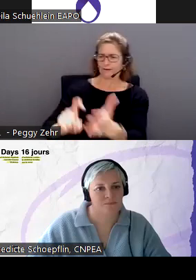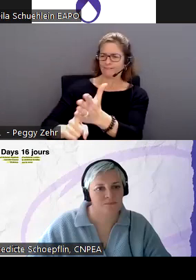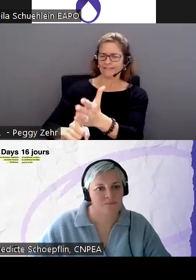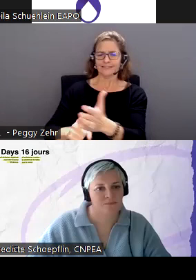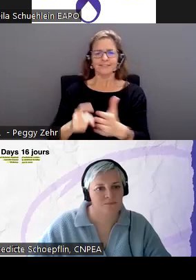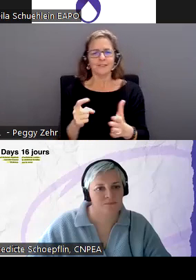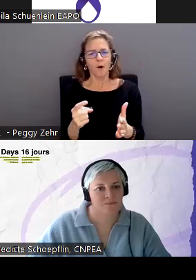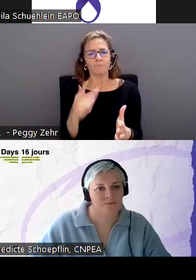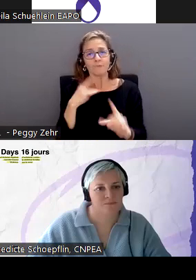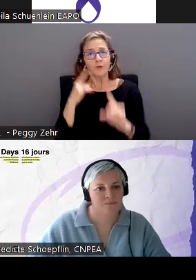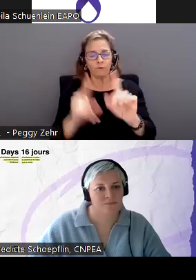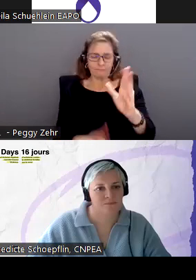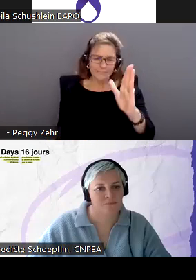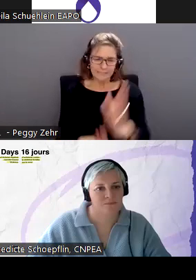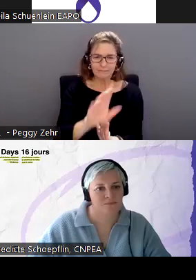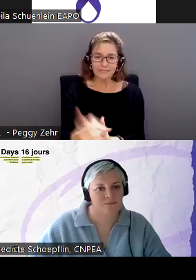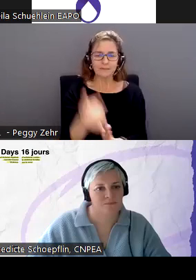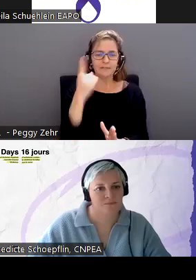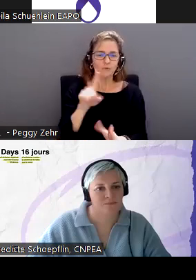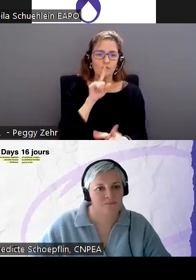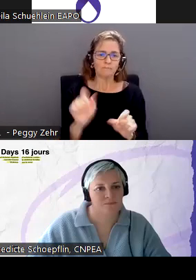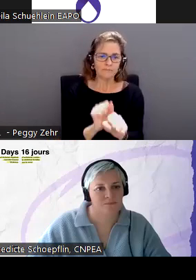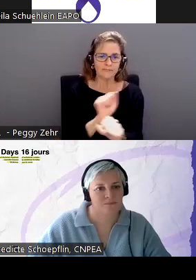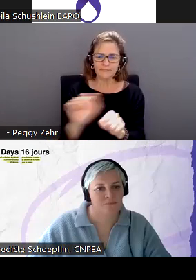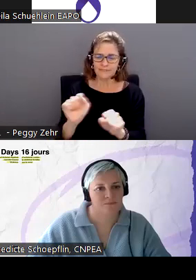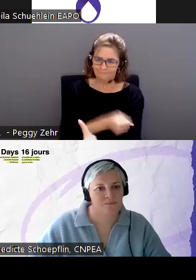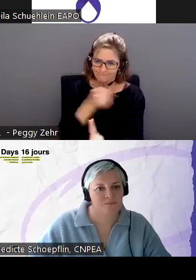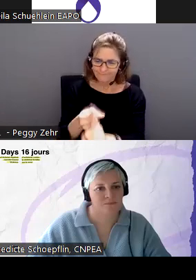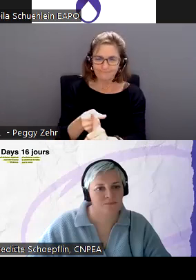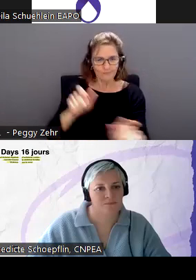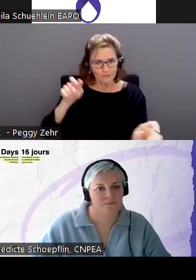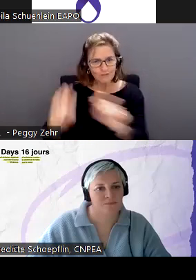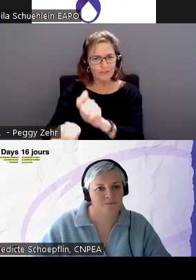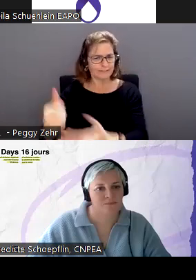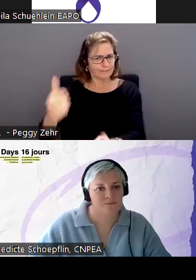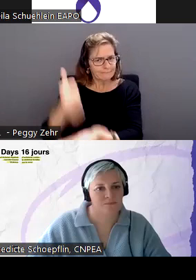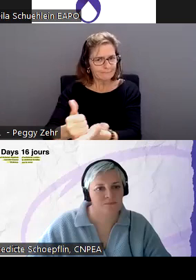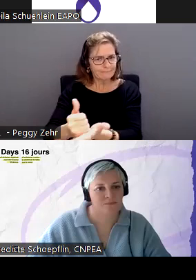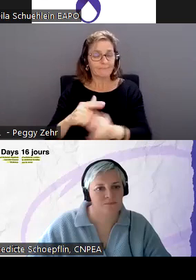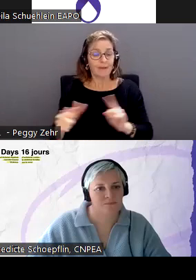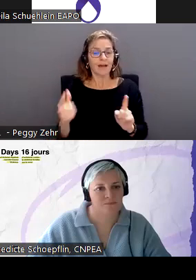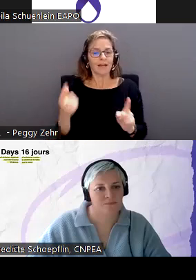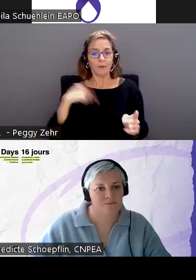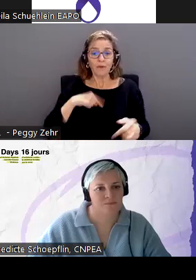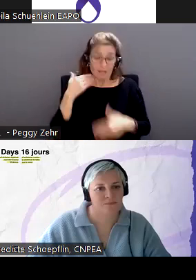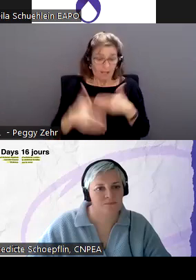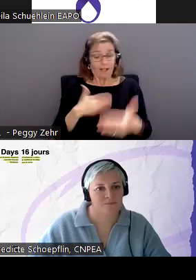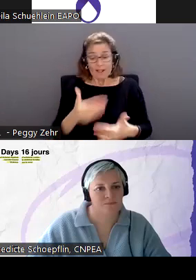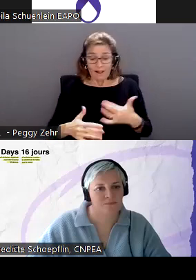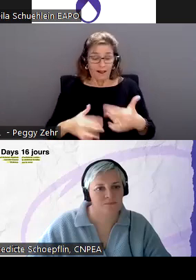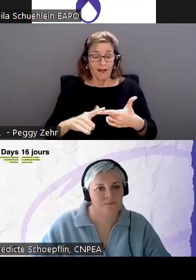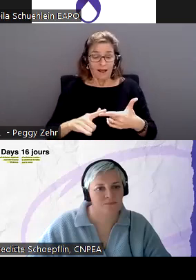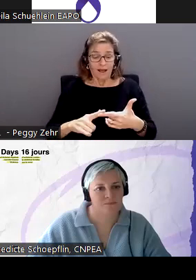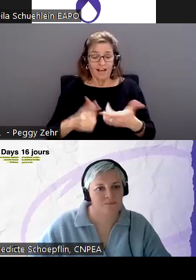make a difference. But what we saw pretty quickly was that, you know, the tools are